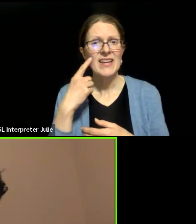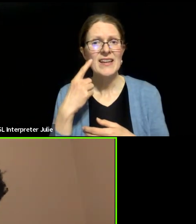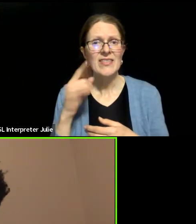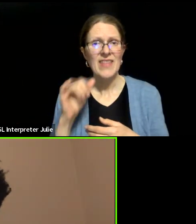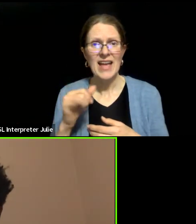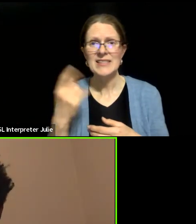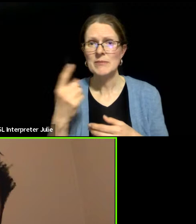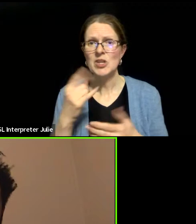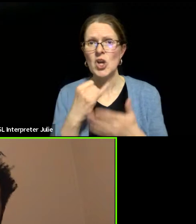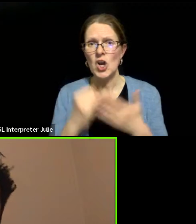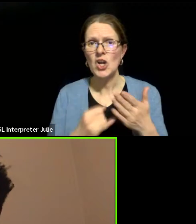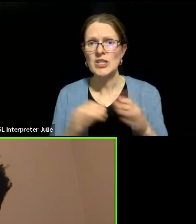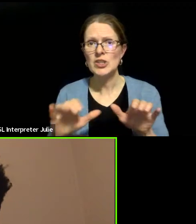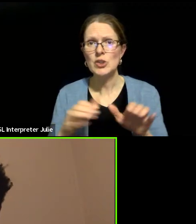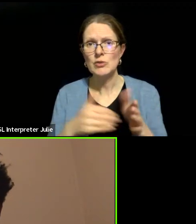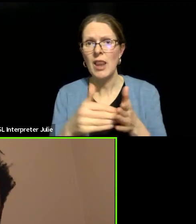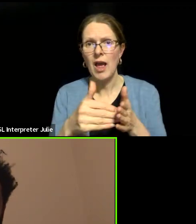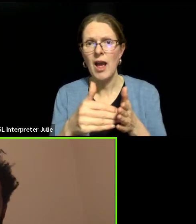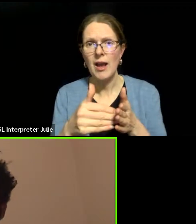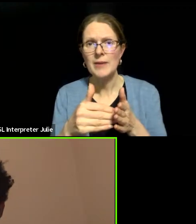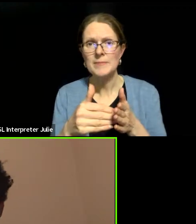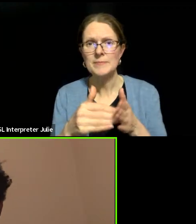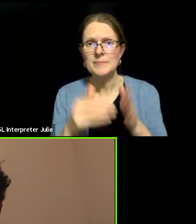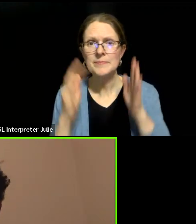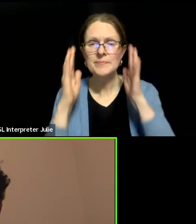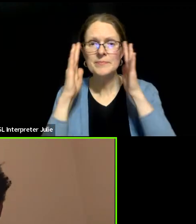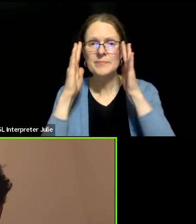which is, I think that's what makes it a lot of fun.